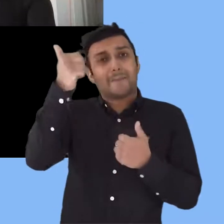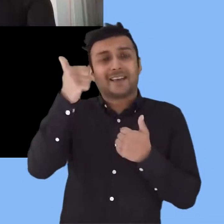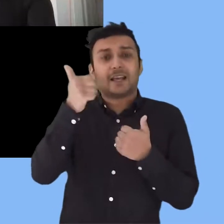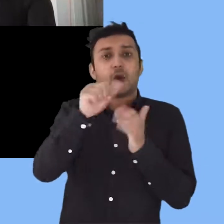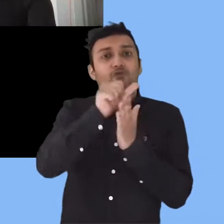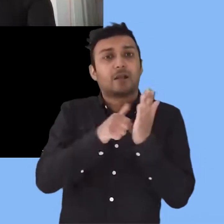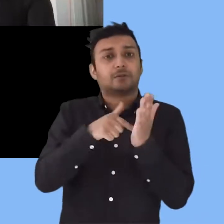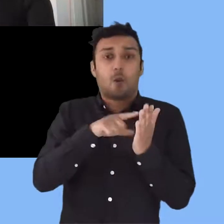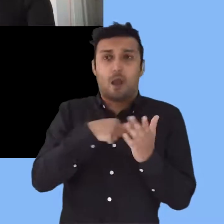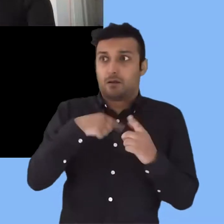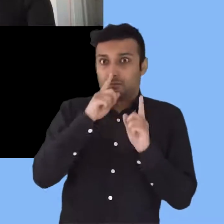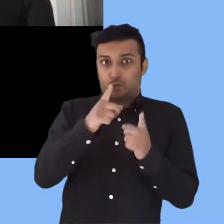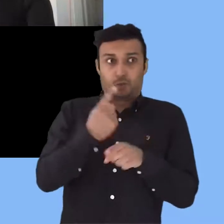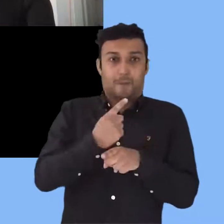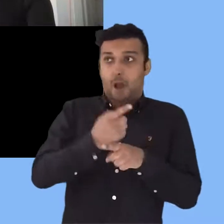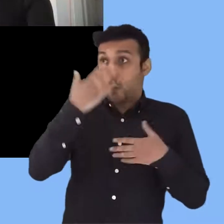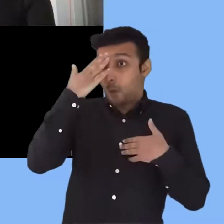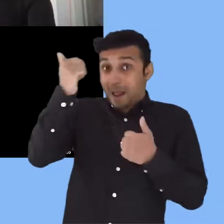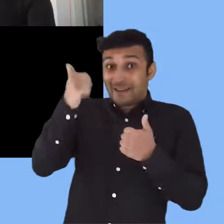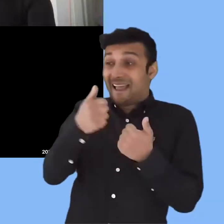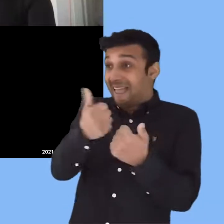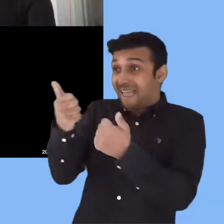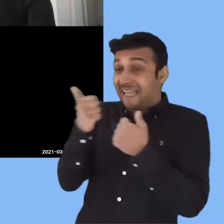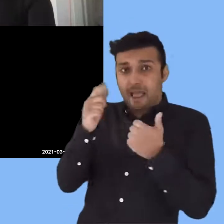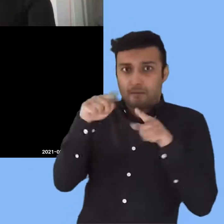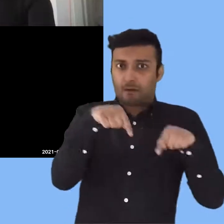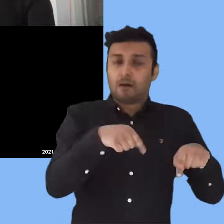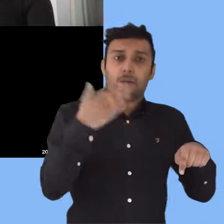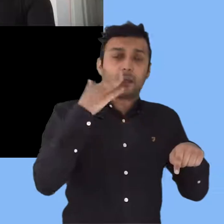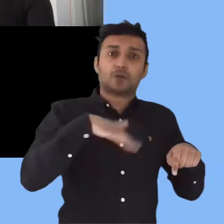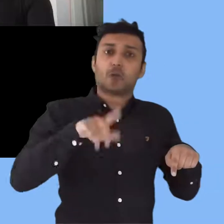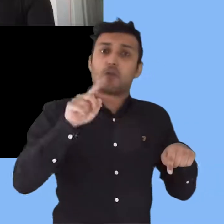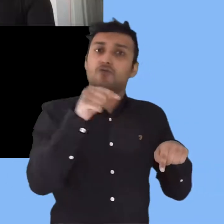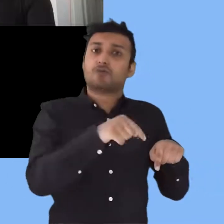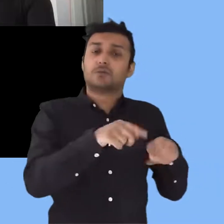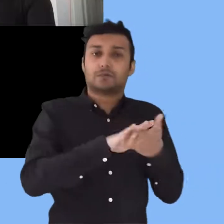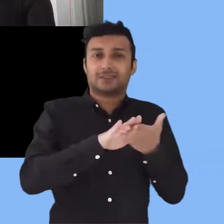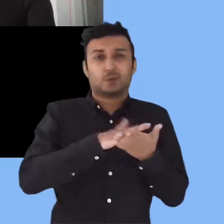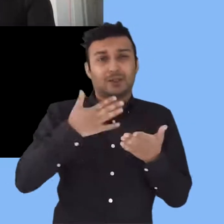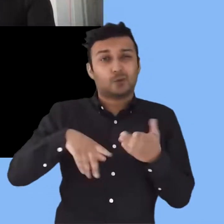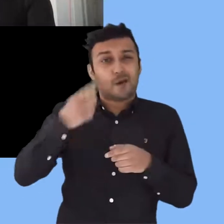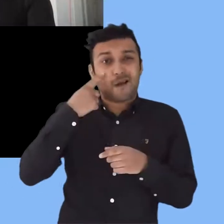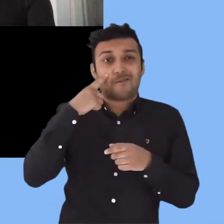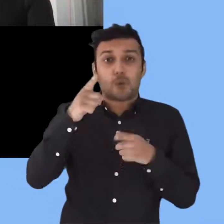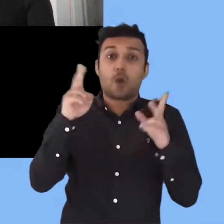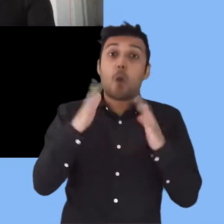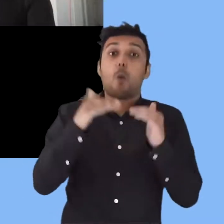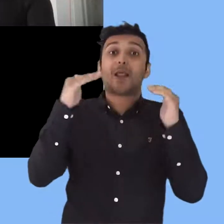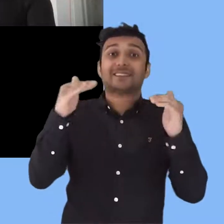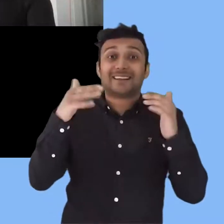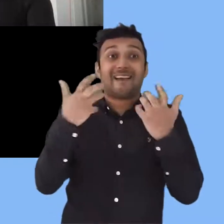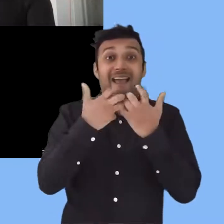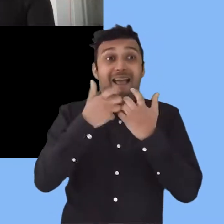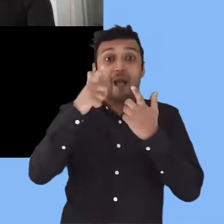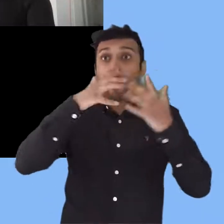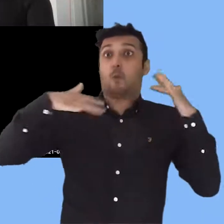Black children are well. And for me, that's really, really important that we look at the broader socioeconomic factors around equalities that